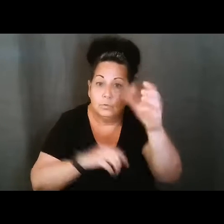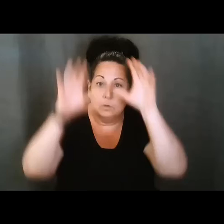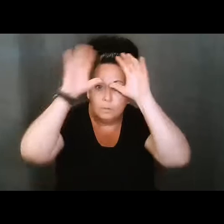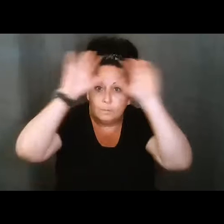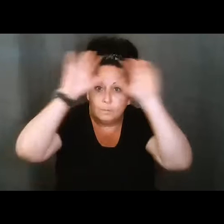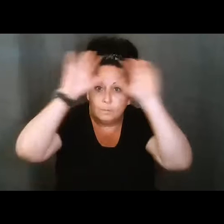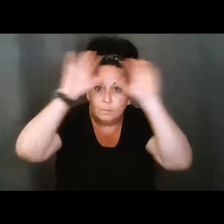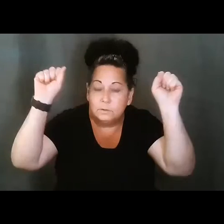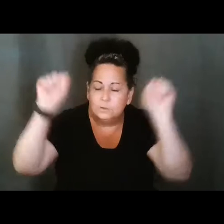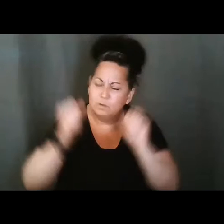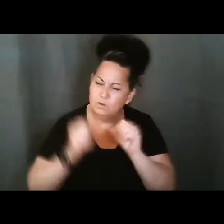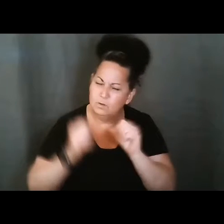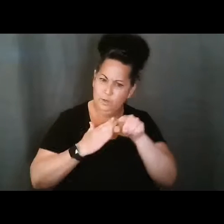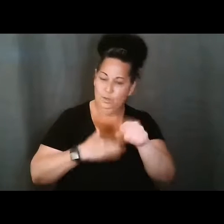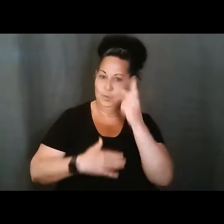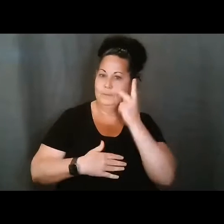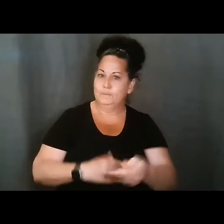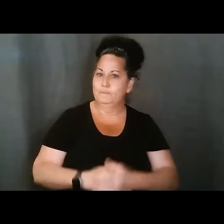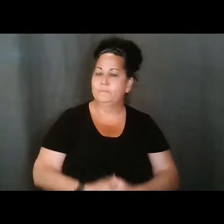What do you see?